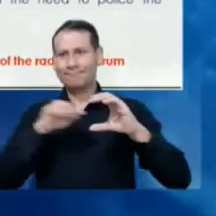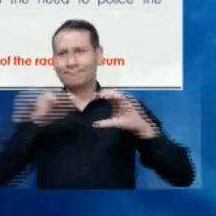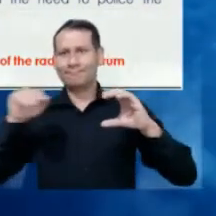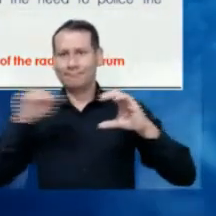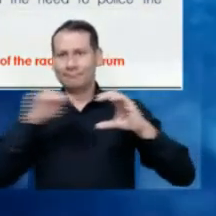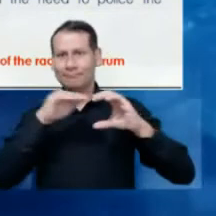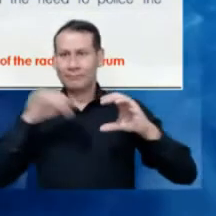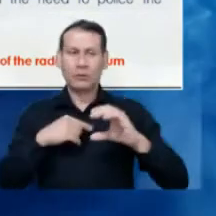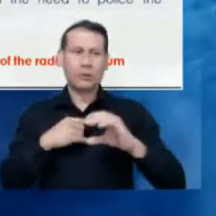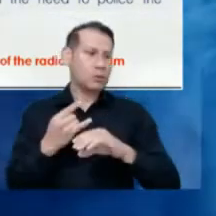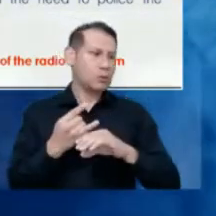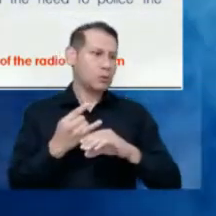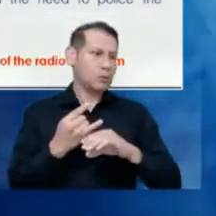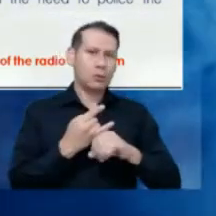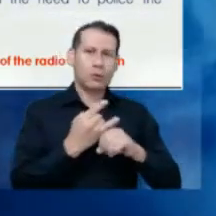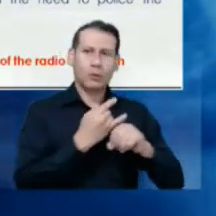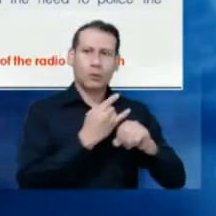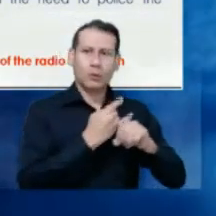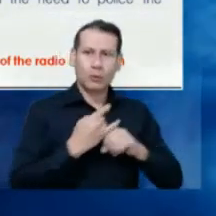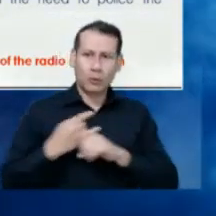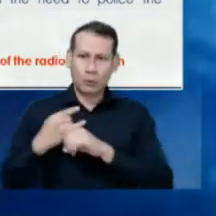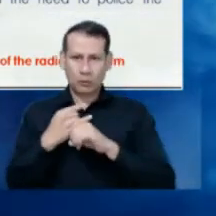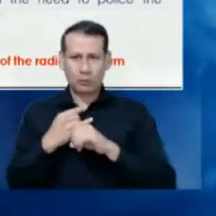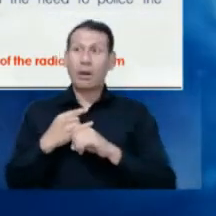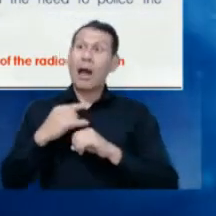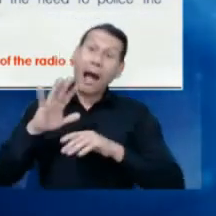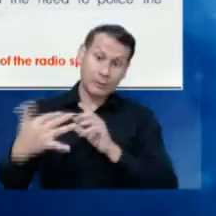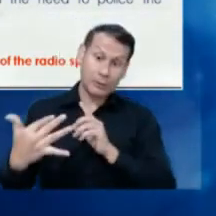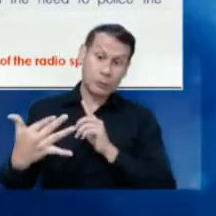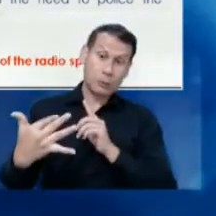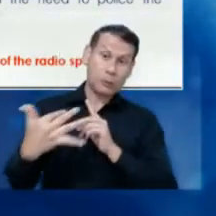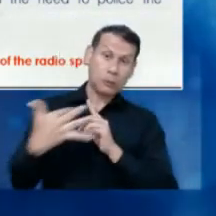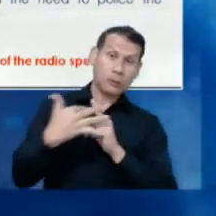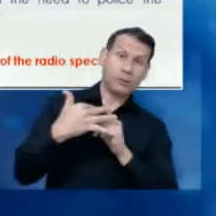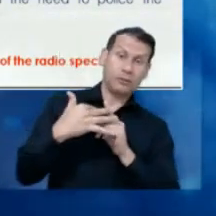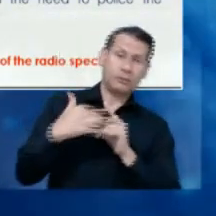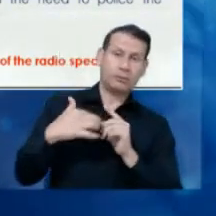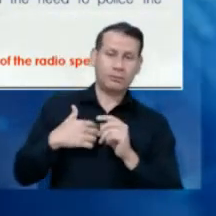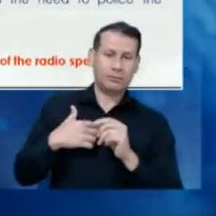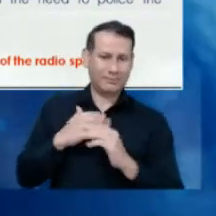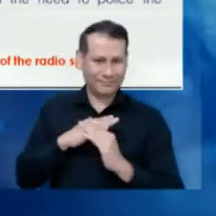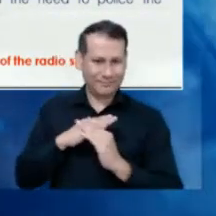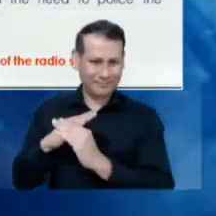cybersecurity culture. Thank you very much. I hope I was not too long.